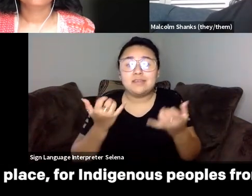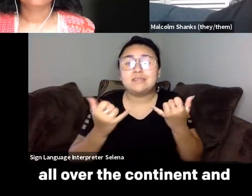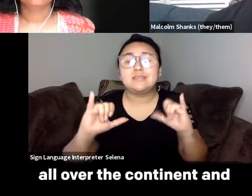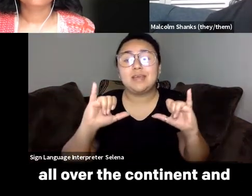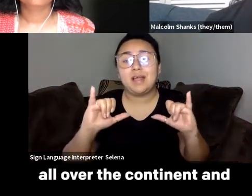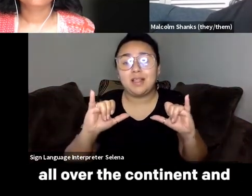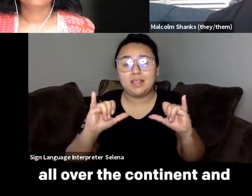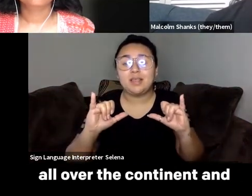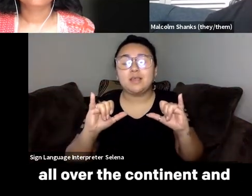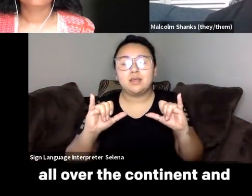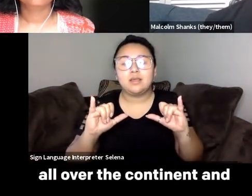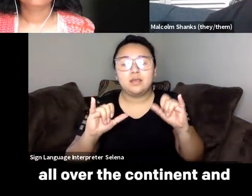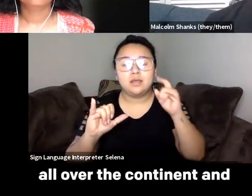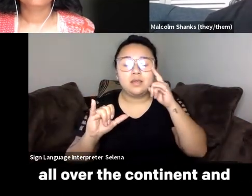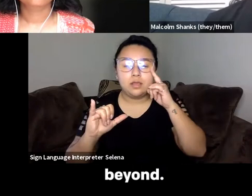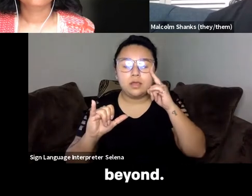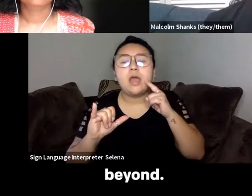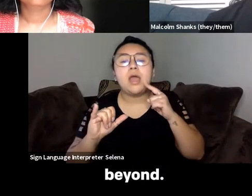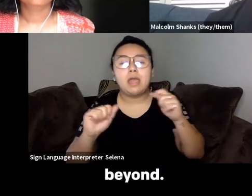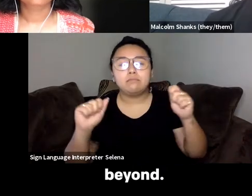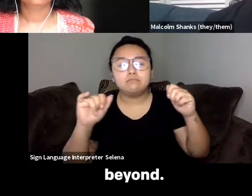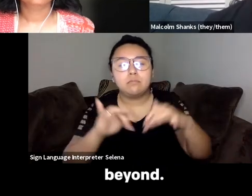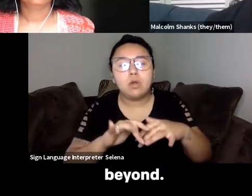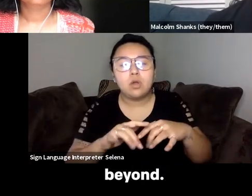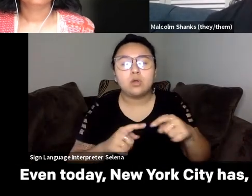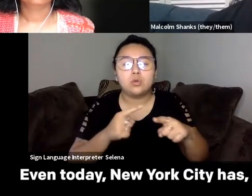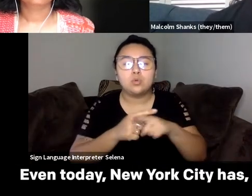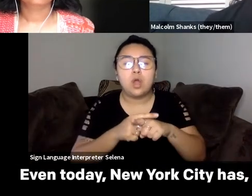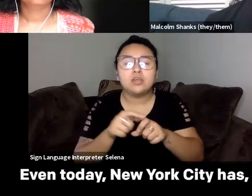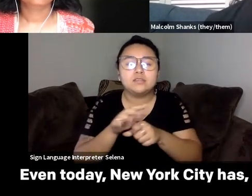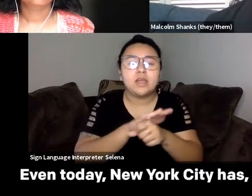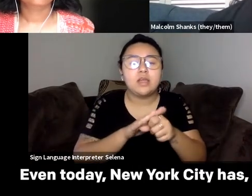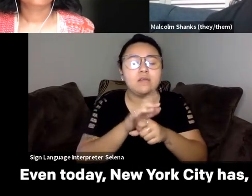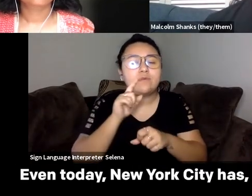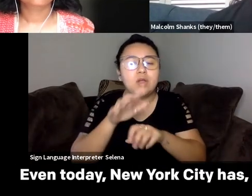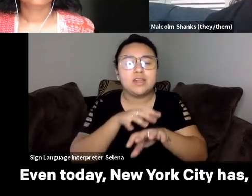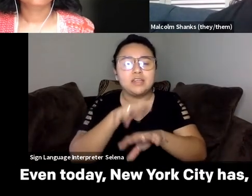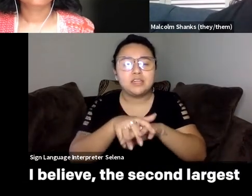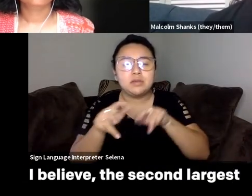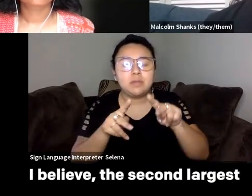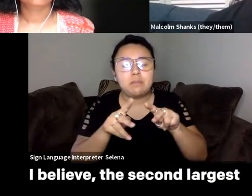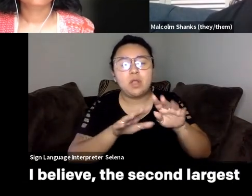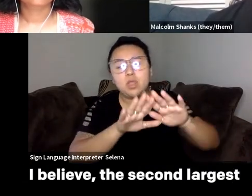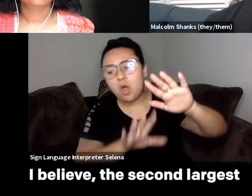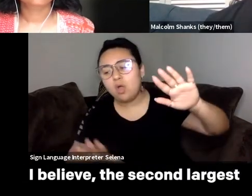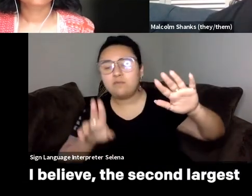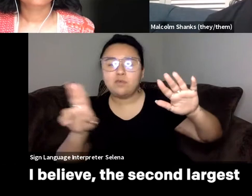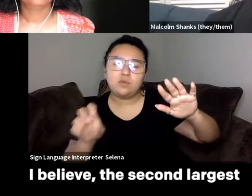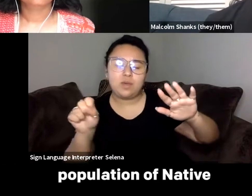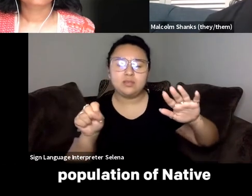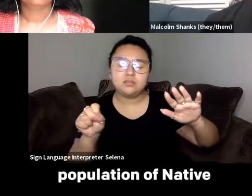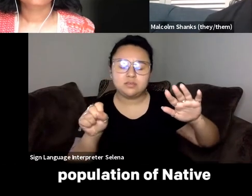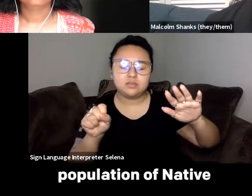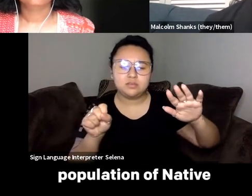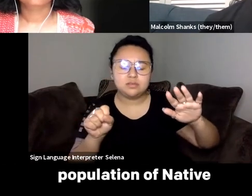gathering place for Indigenous peoples from all over the continent and beyond. Even today, New York City has, I